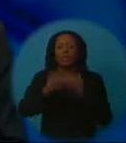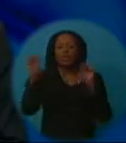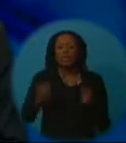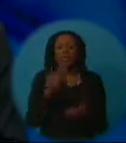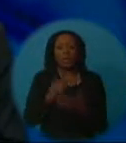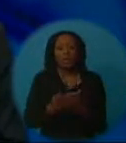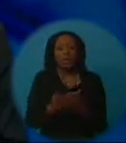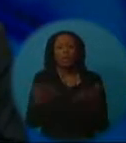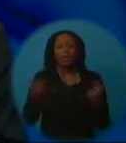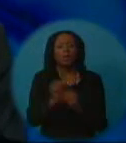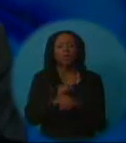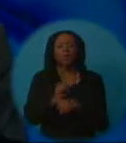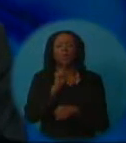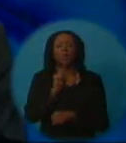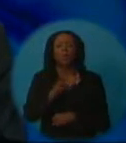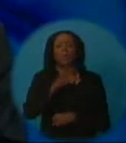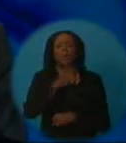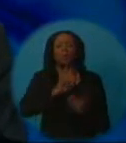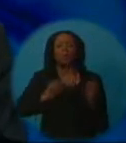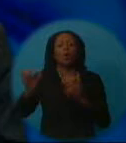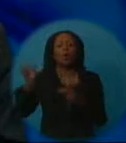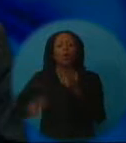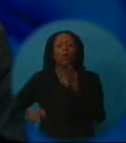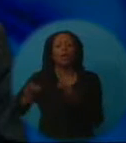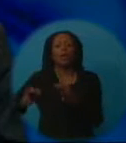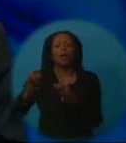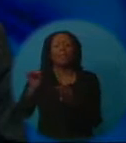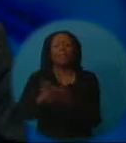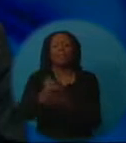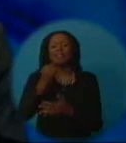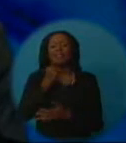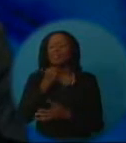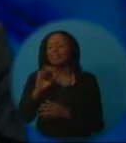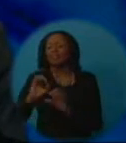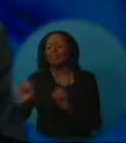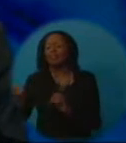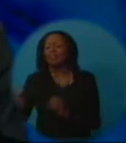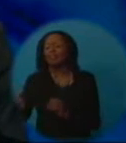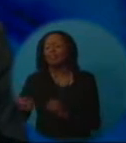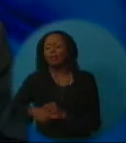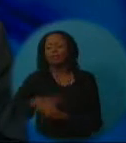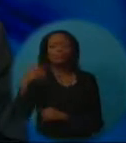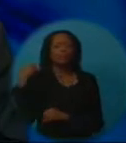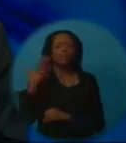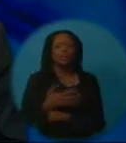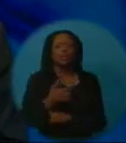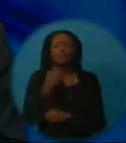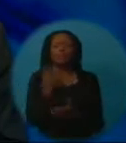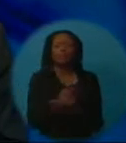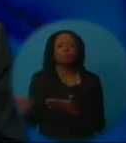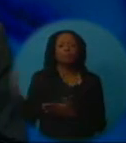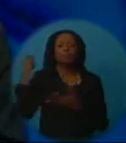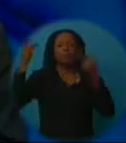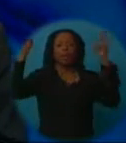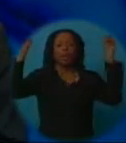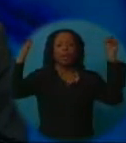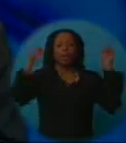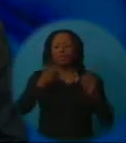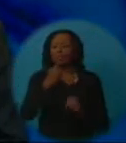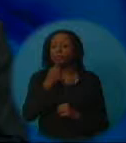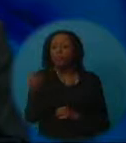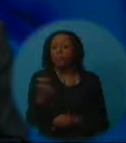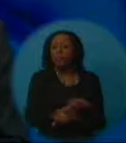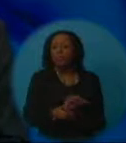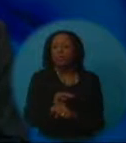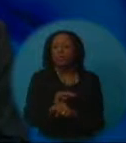when mothers go to collect money from the court, they're not turned away because nothing is there. He says only last week, Prime Minister Frundell Stewart